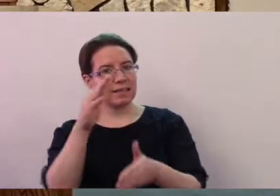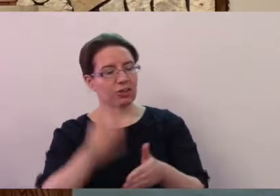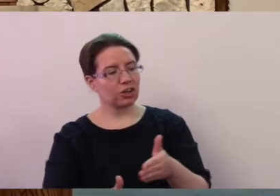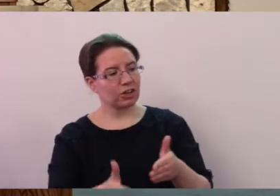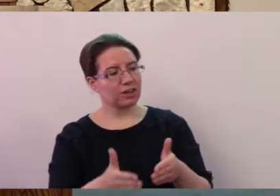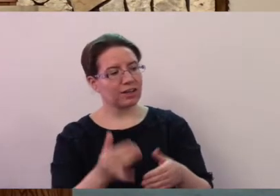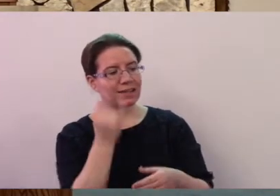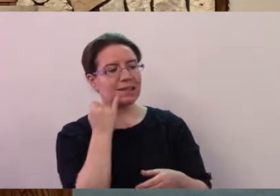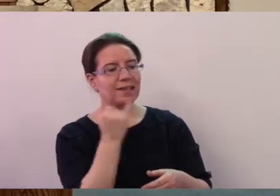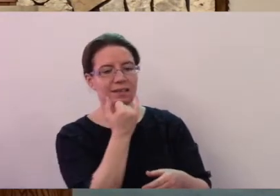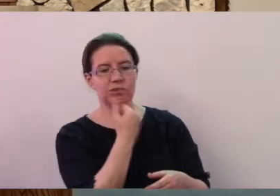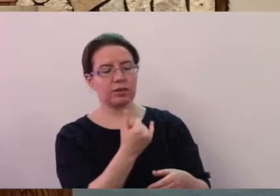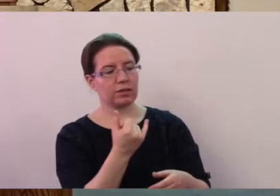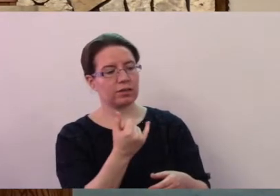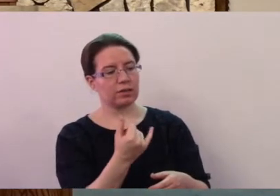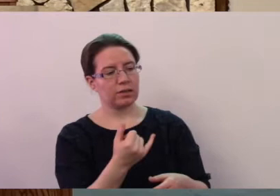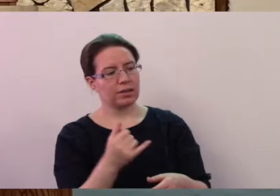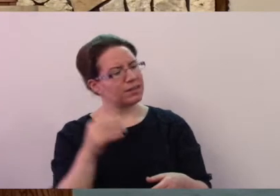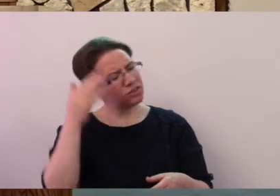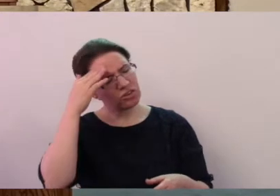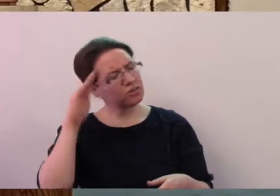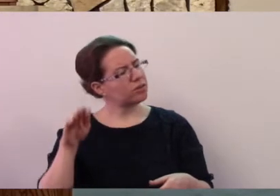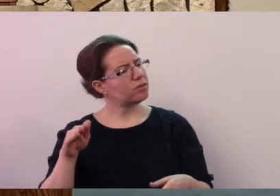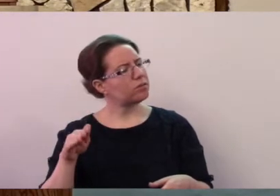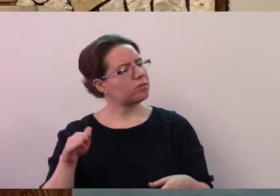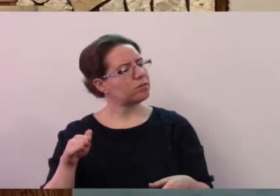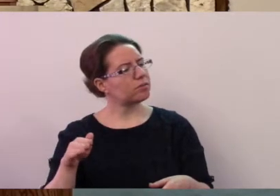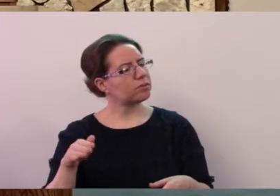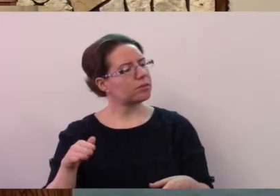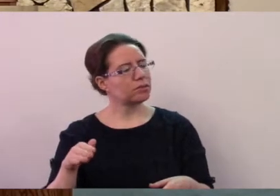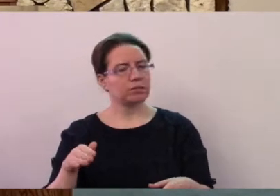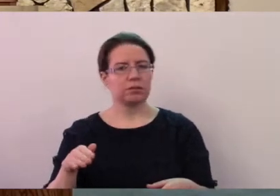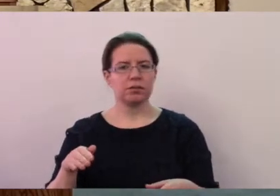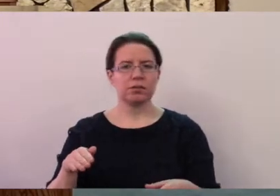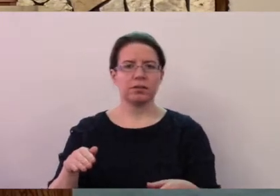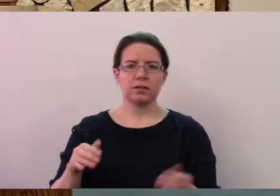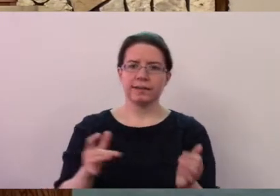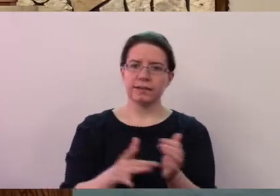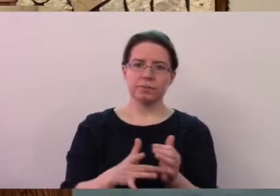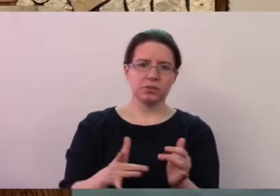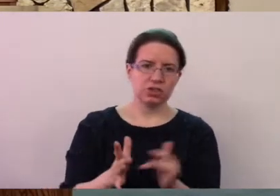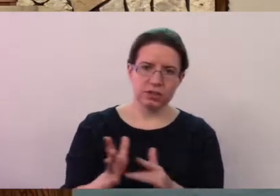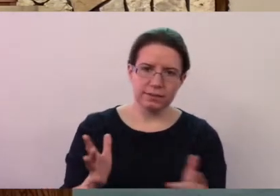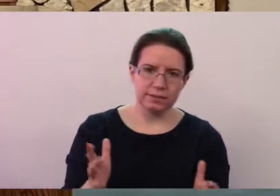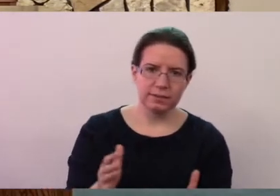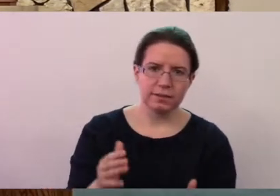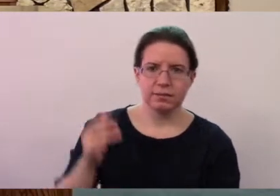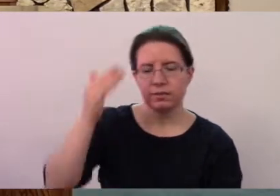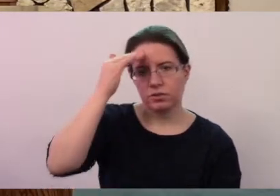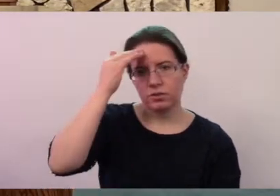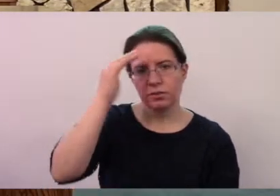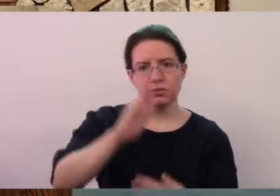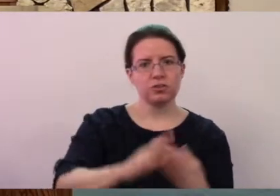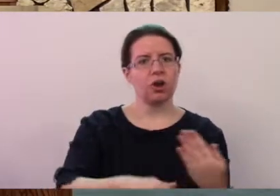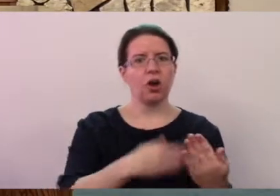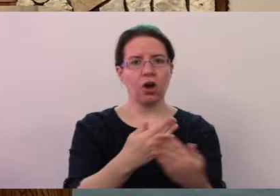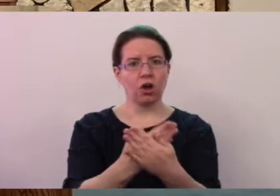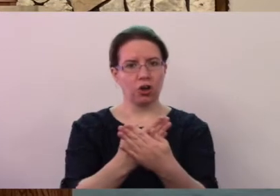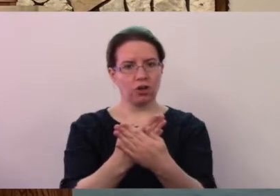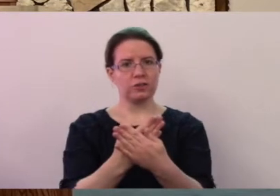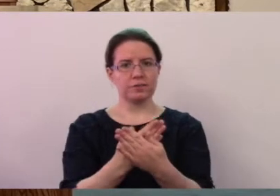these. You're a teacher of the law of God. Jesus was omniscient. He was and he still